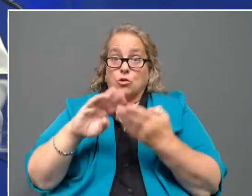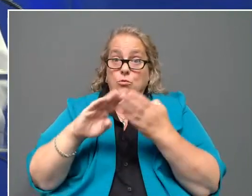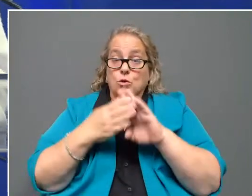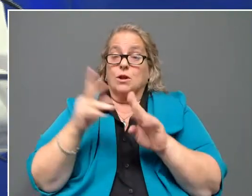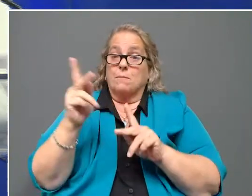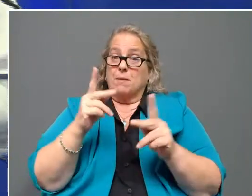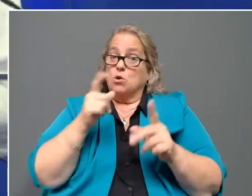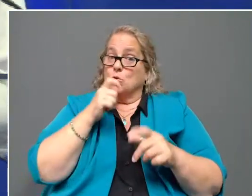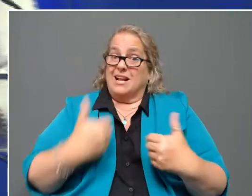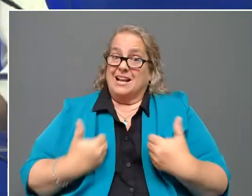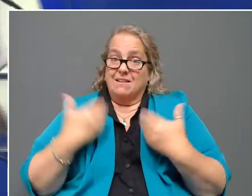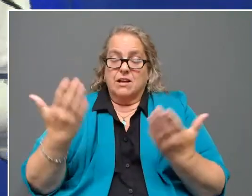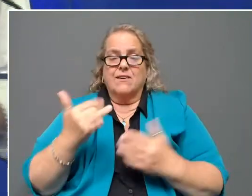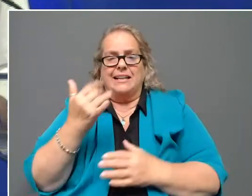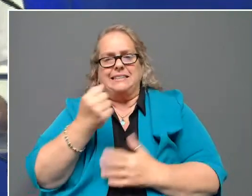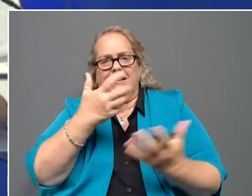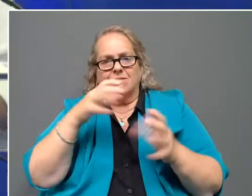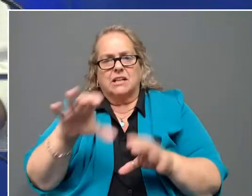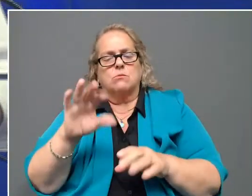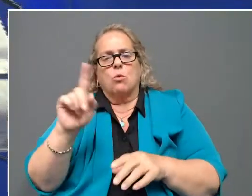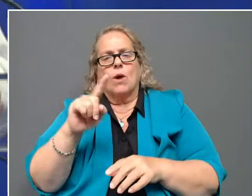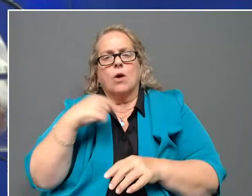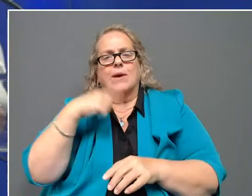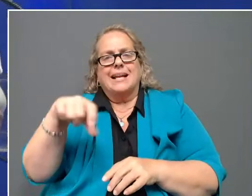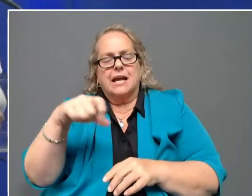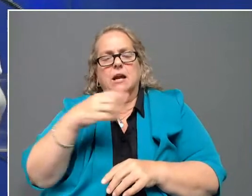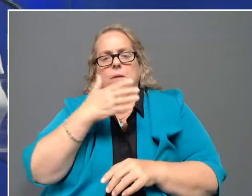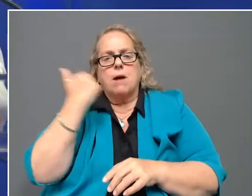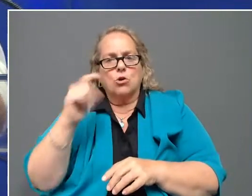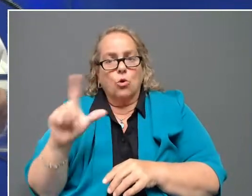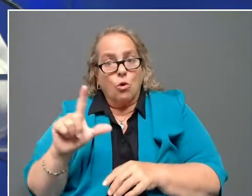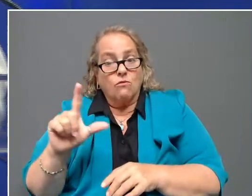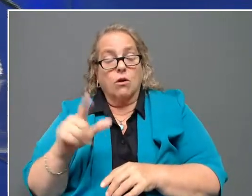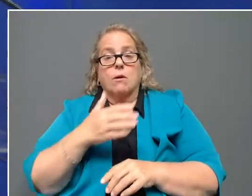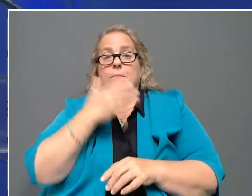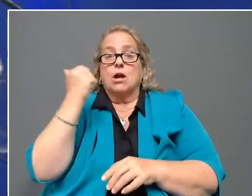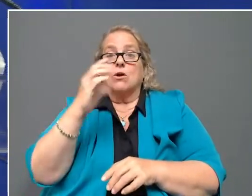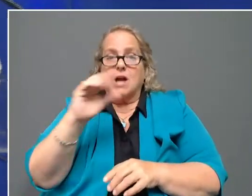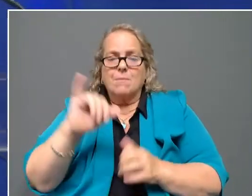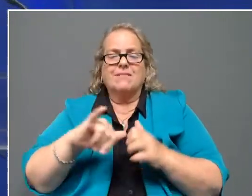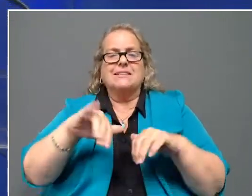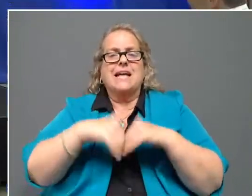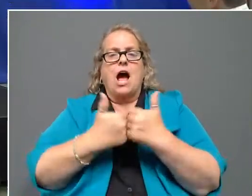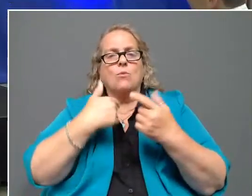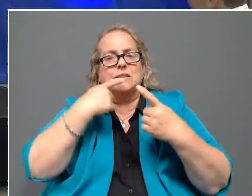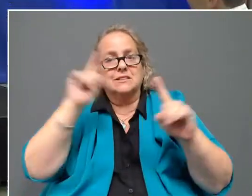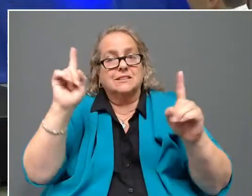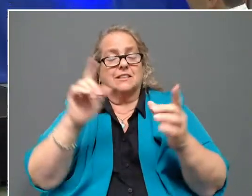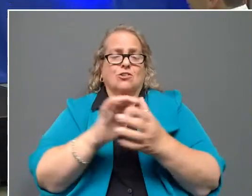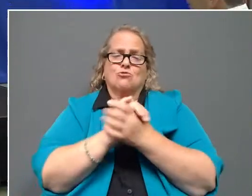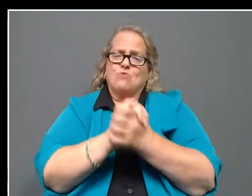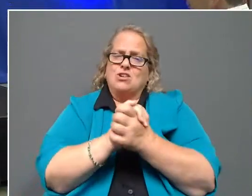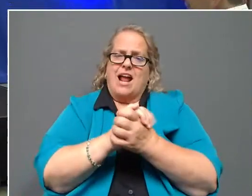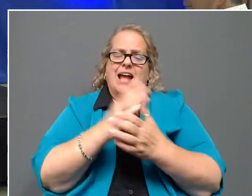better Louisville and a better country. This is how we succeed. Congratulations and thank you.